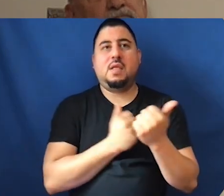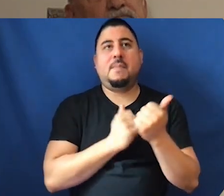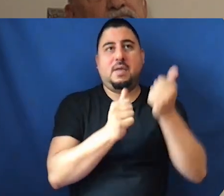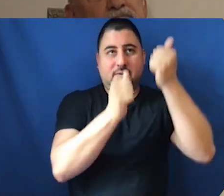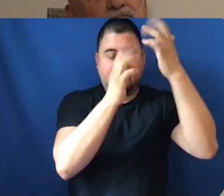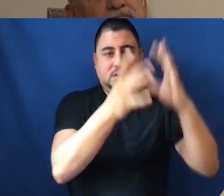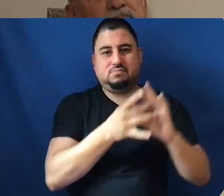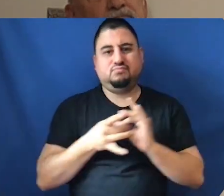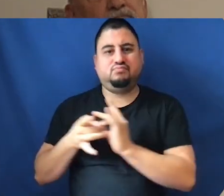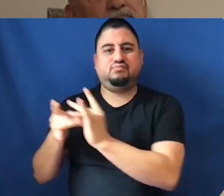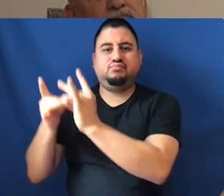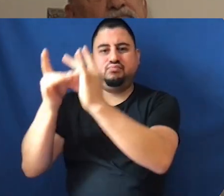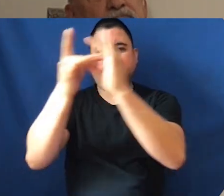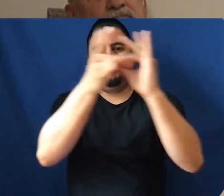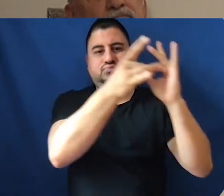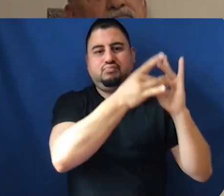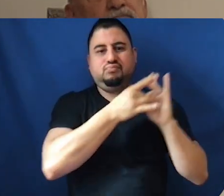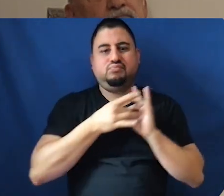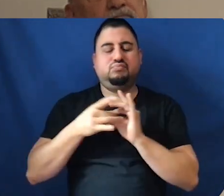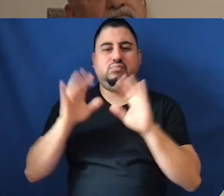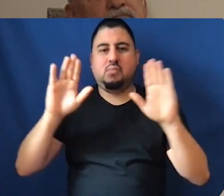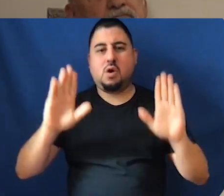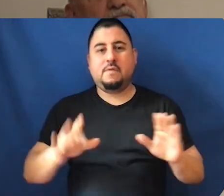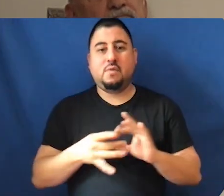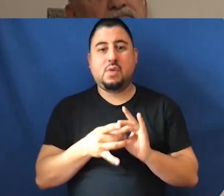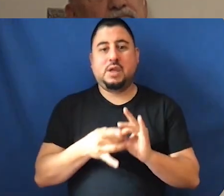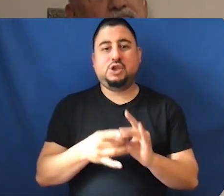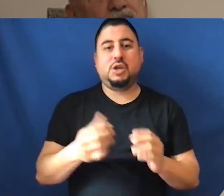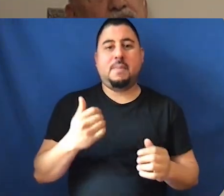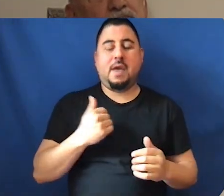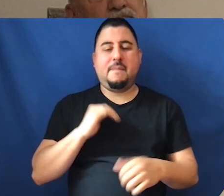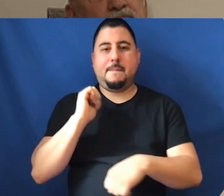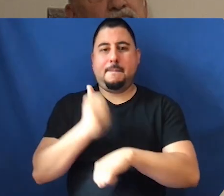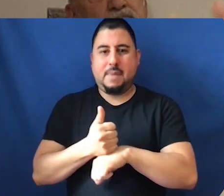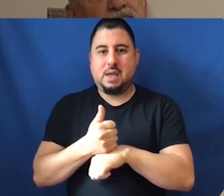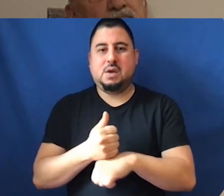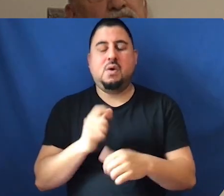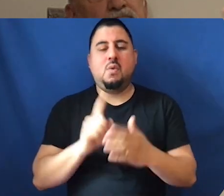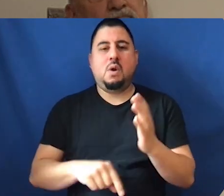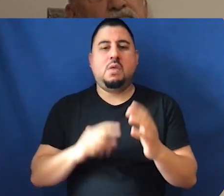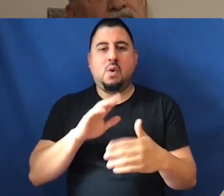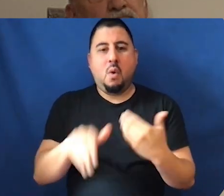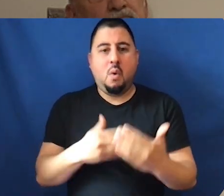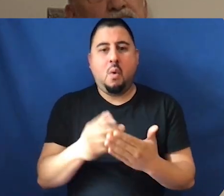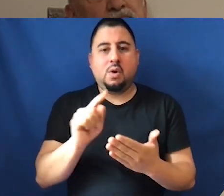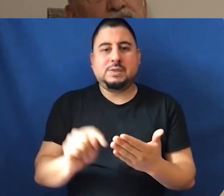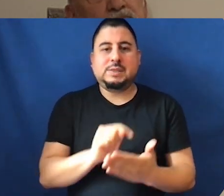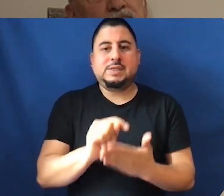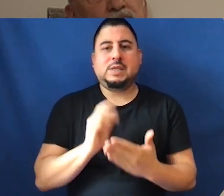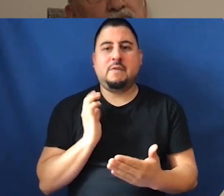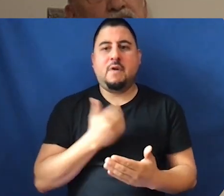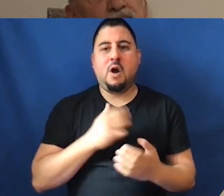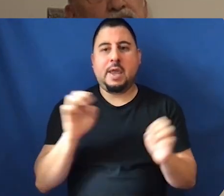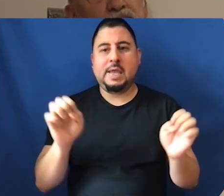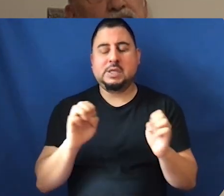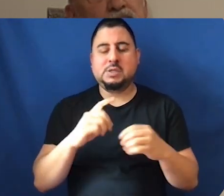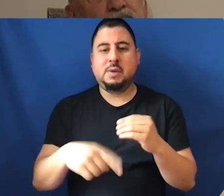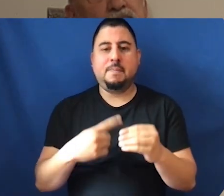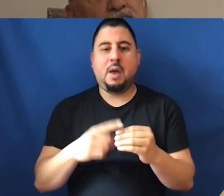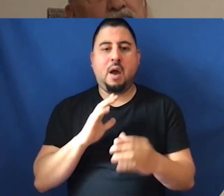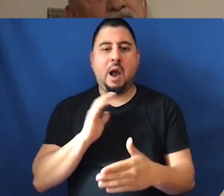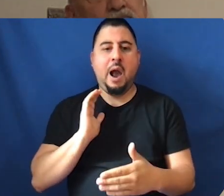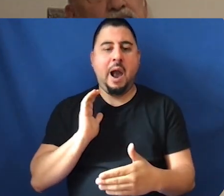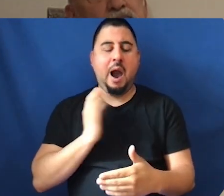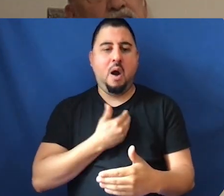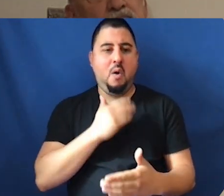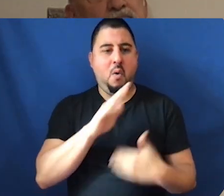They have a relationship. We have a relationship. We all have this wonderful relationship, all based in what the whole season of our Easter is about. And really, our